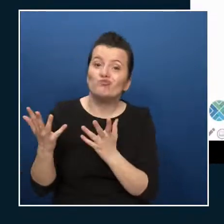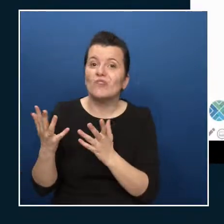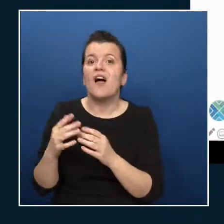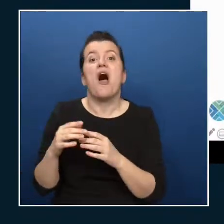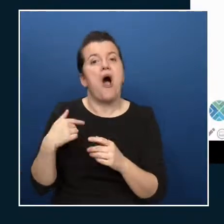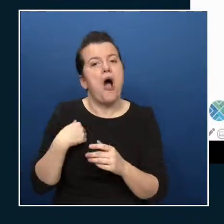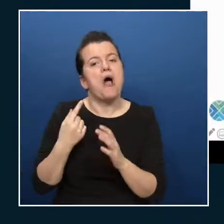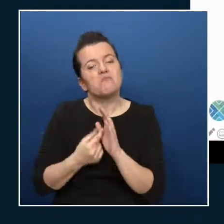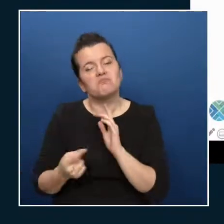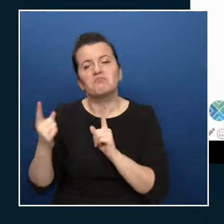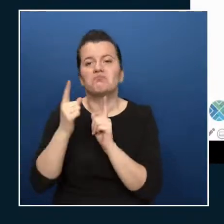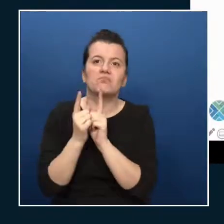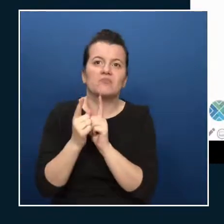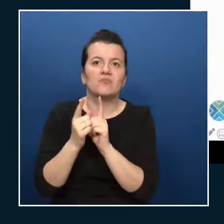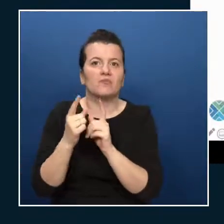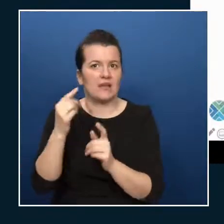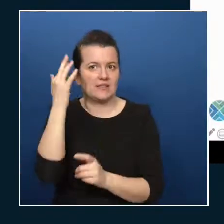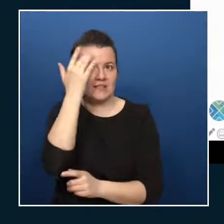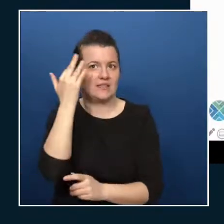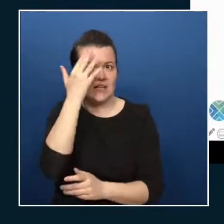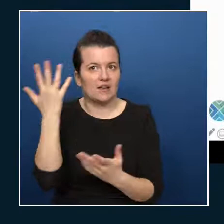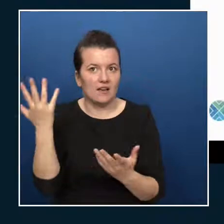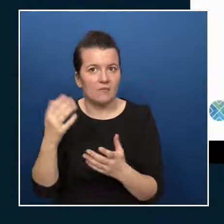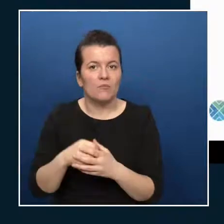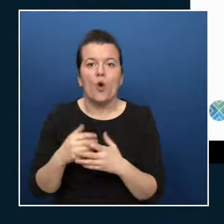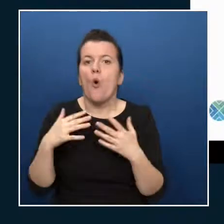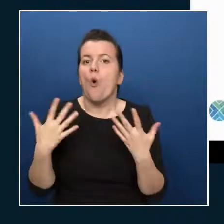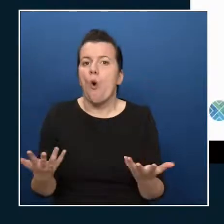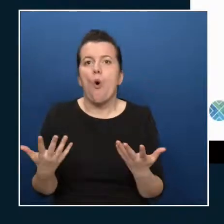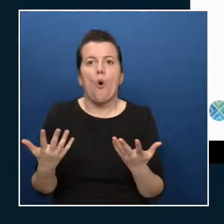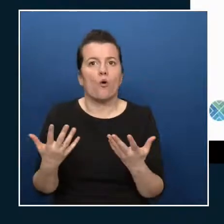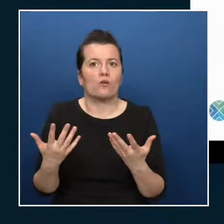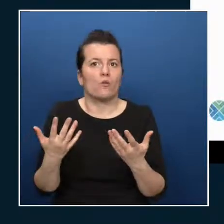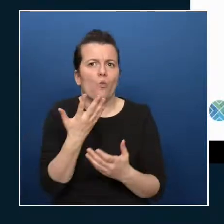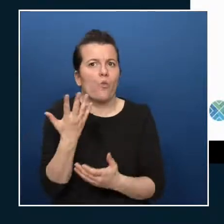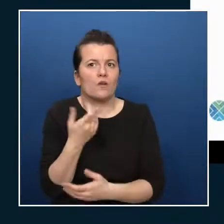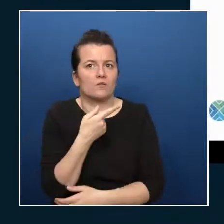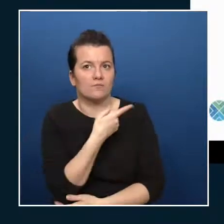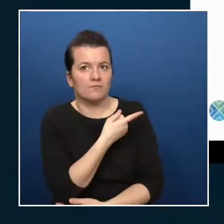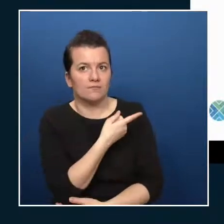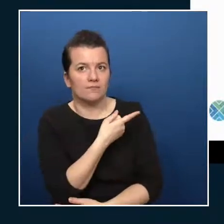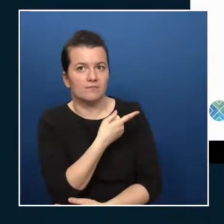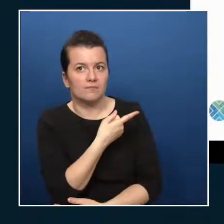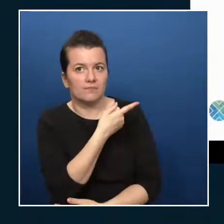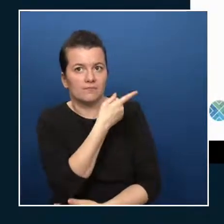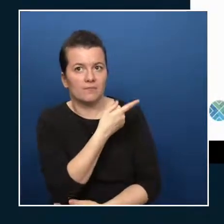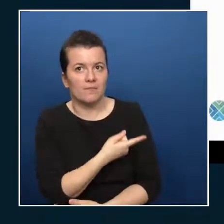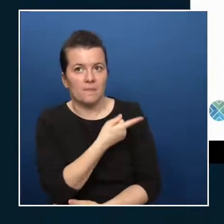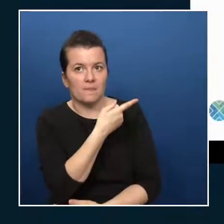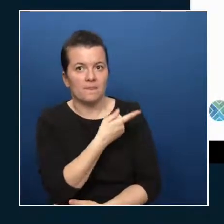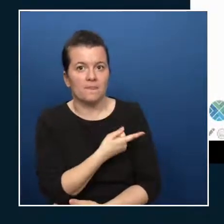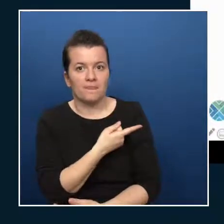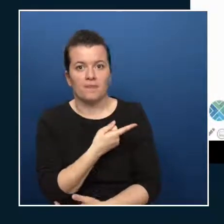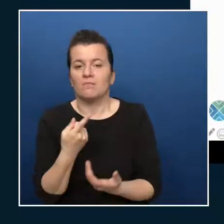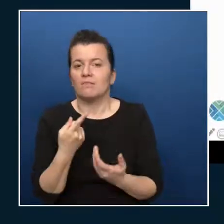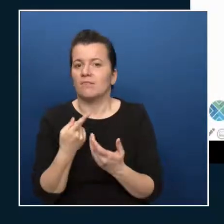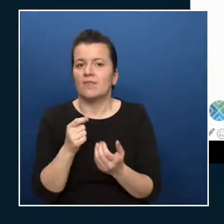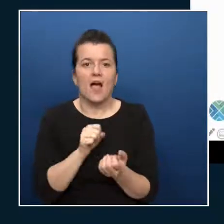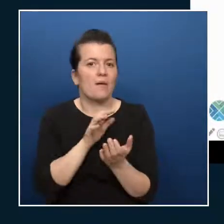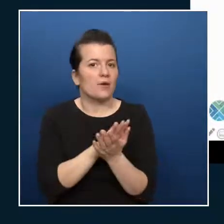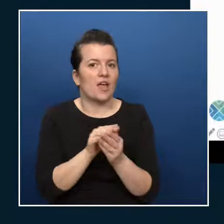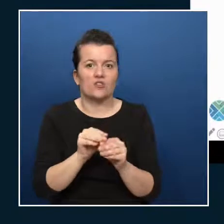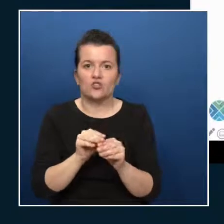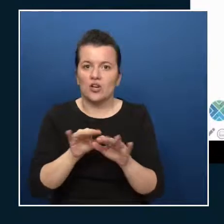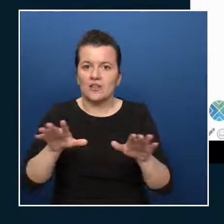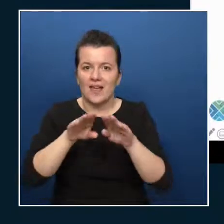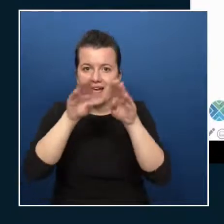model, or am I going to deploy an express route, or what I'm going to do with application gateways or API management gateway,